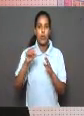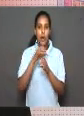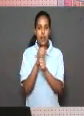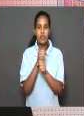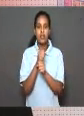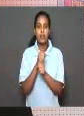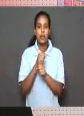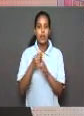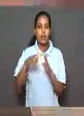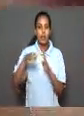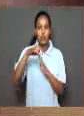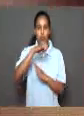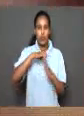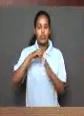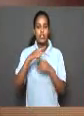by electrons.